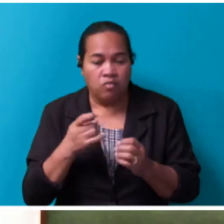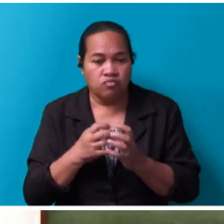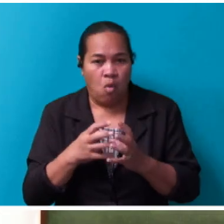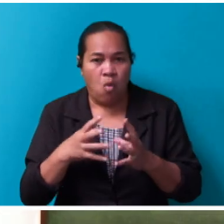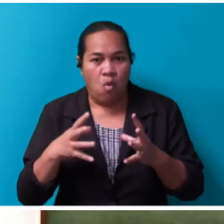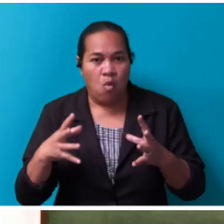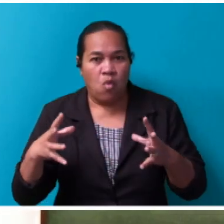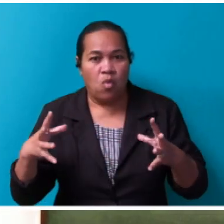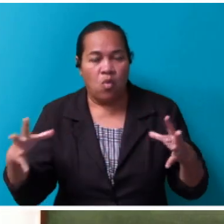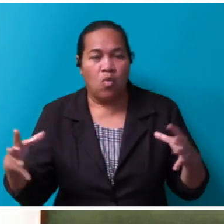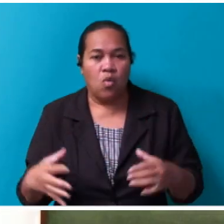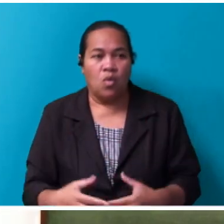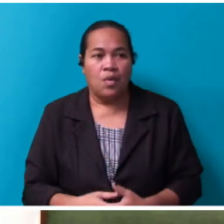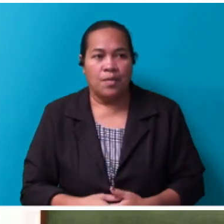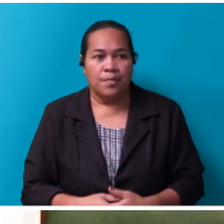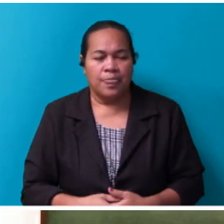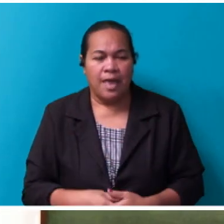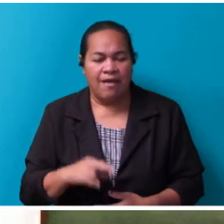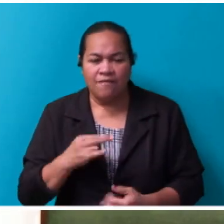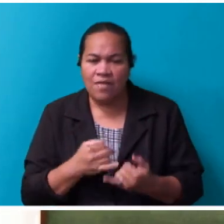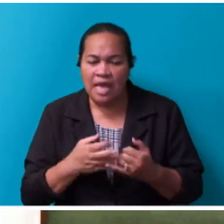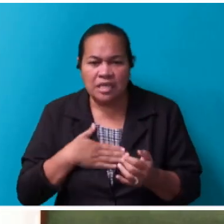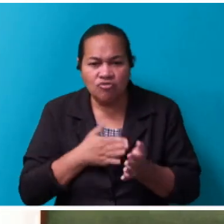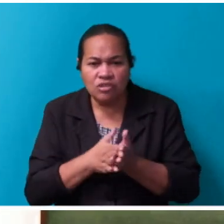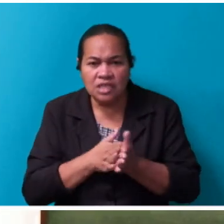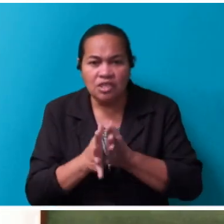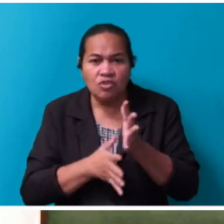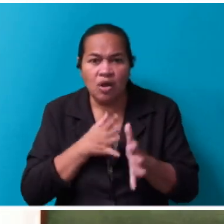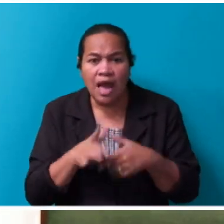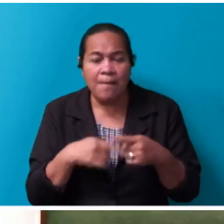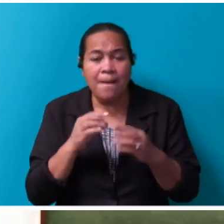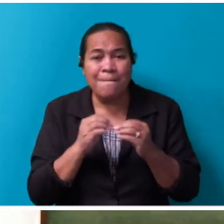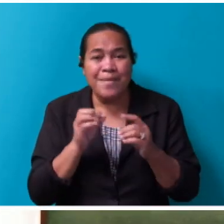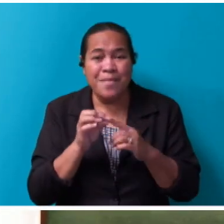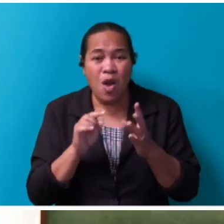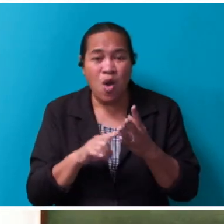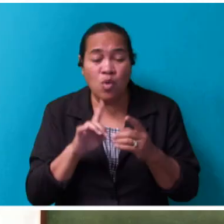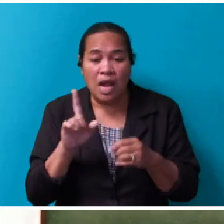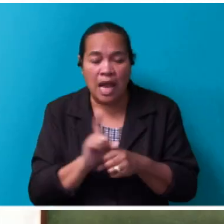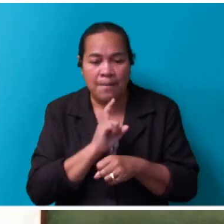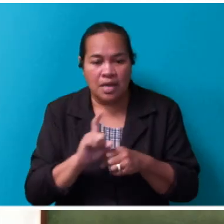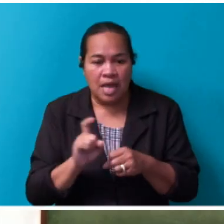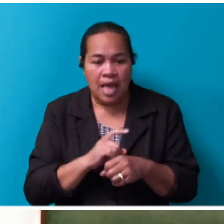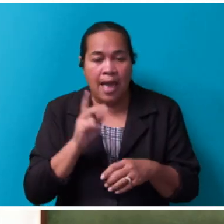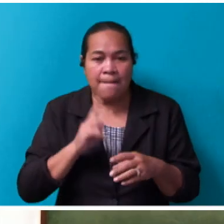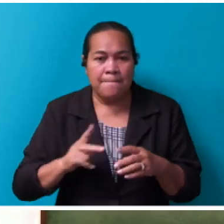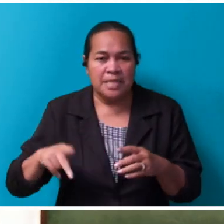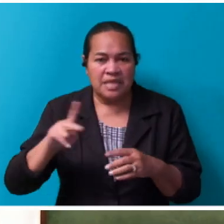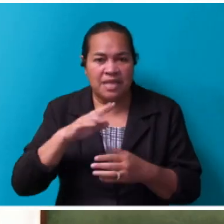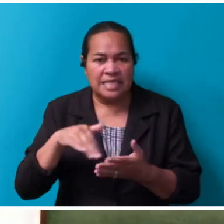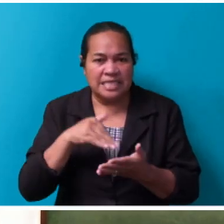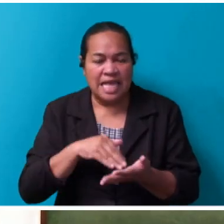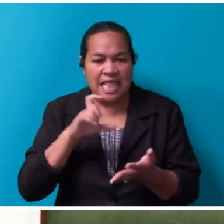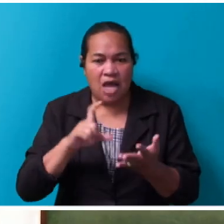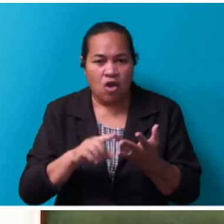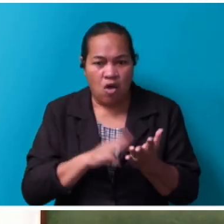there. One of the interesting stories about the BPO sector is a company called Pacific Centrecom, and Honourable